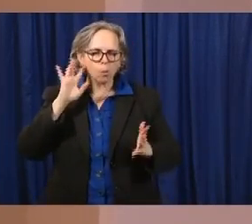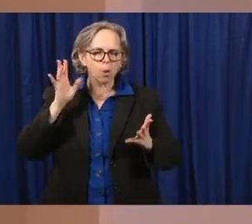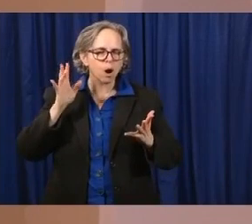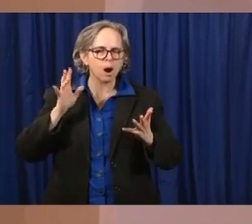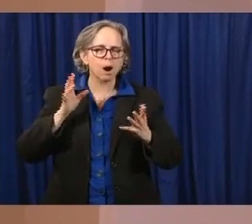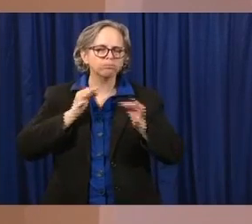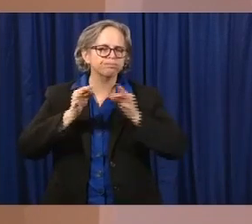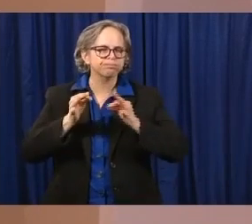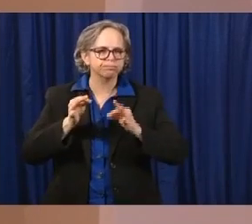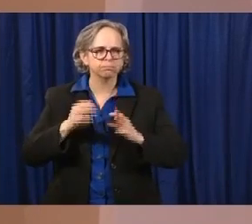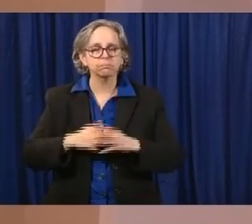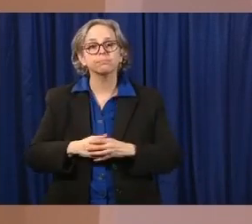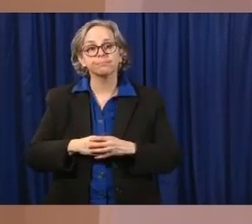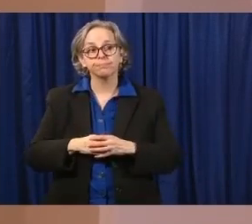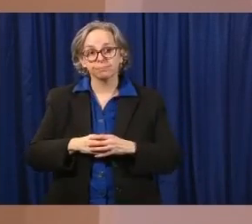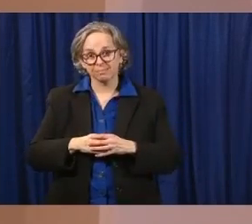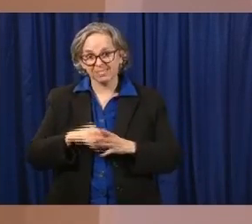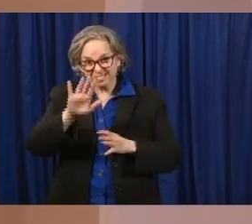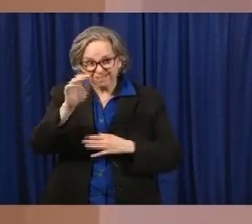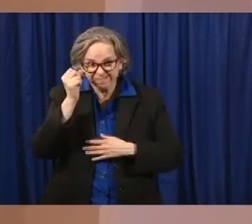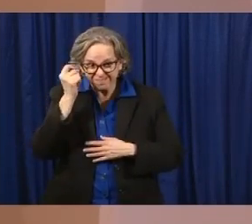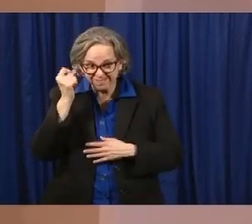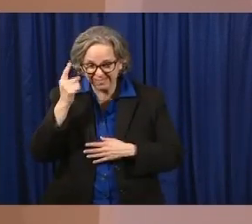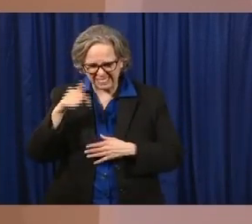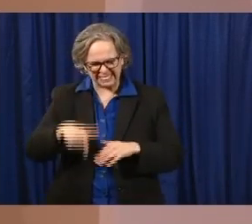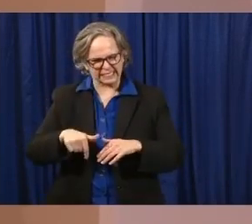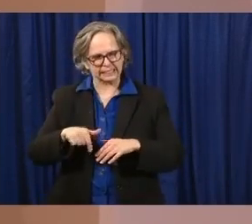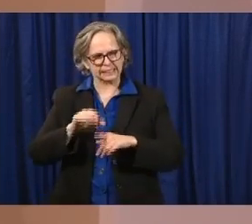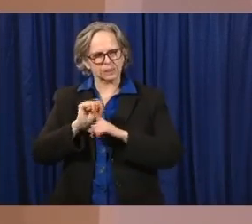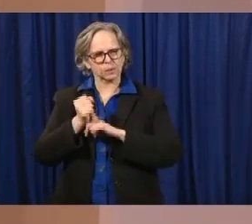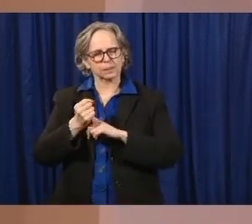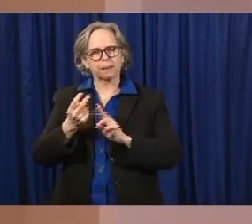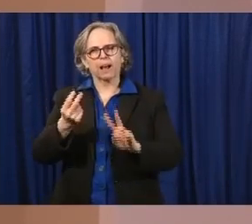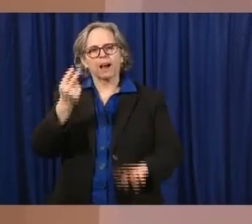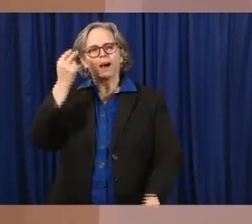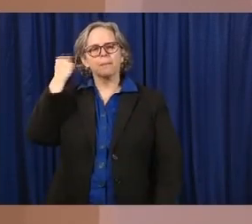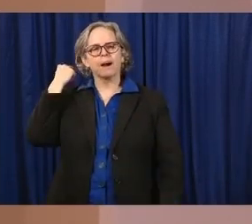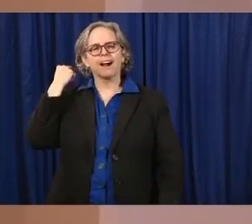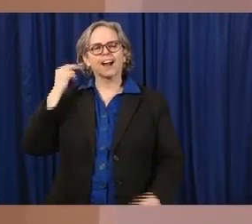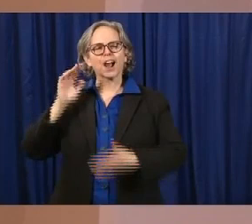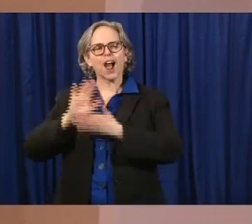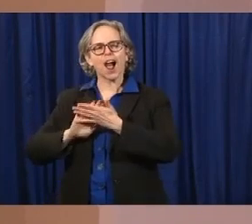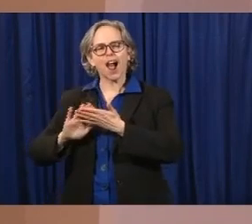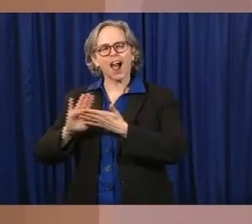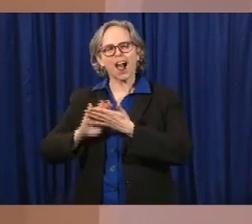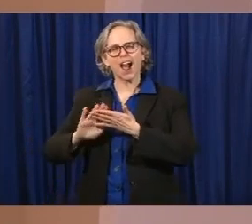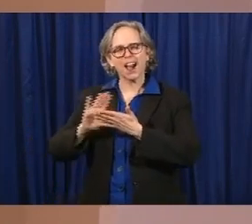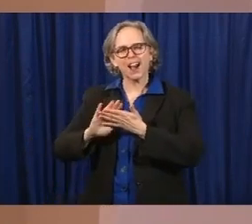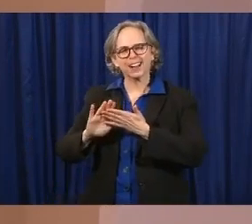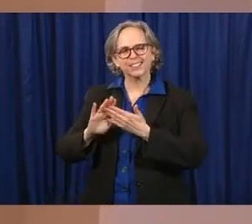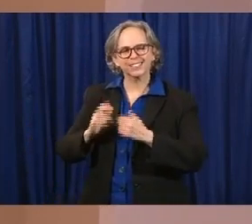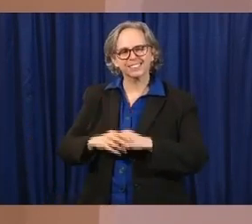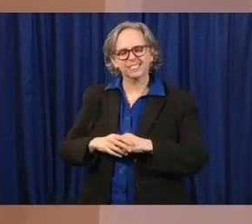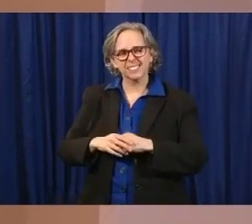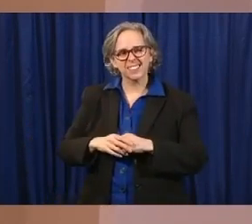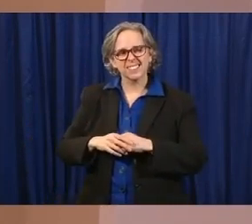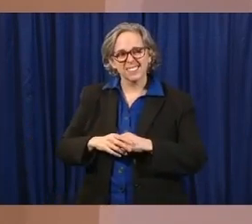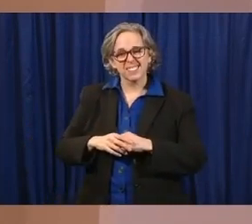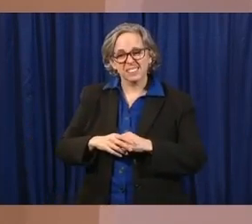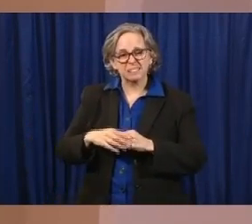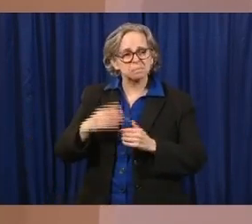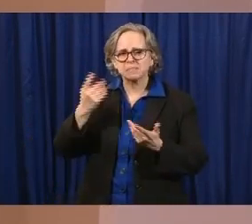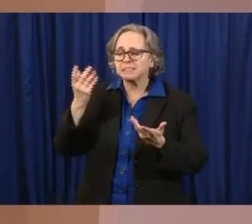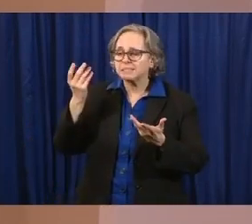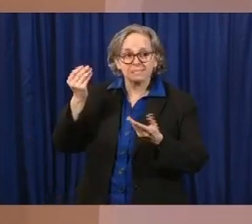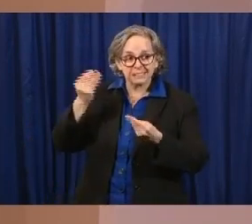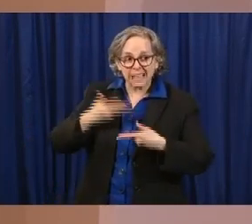When I get into a situation like this, I always think about a quote from my college football coach, where he used to say, "Don't tell me how rough the sea is, just bring the